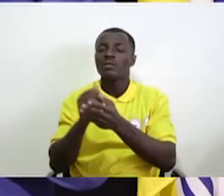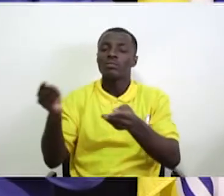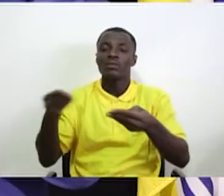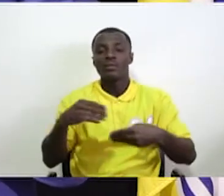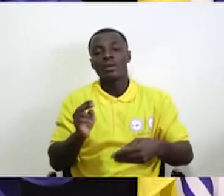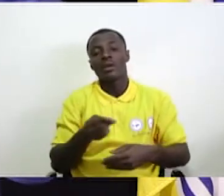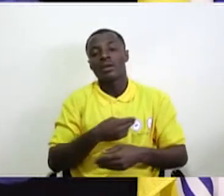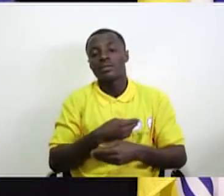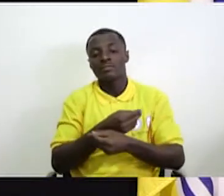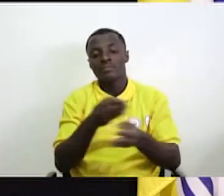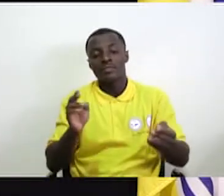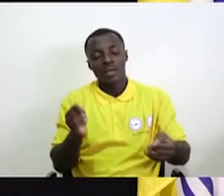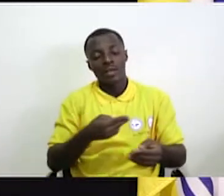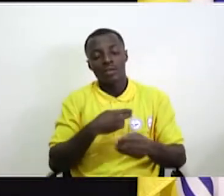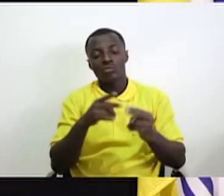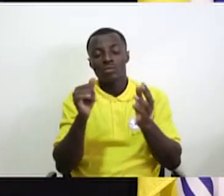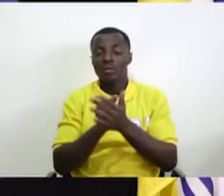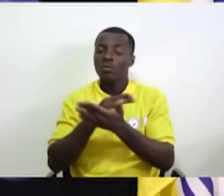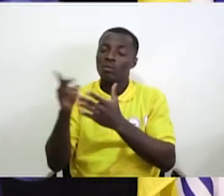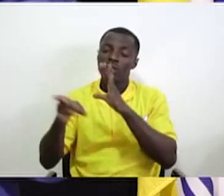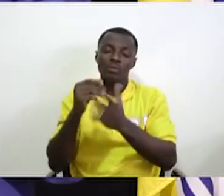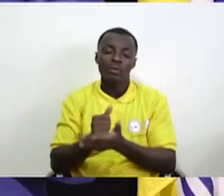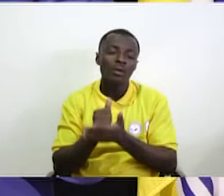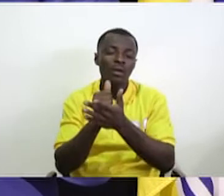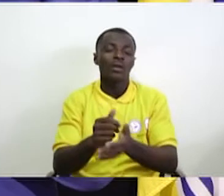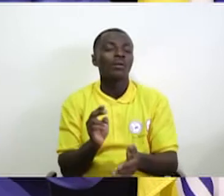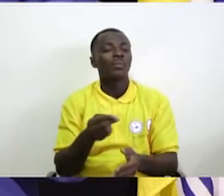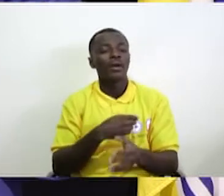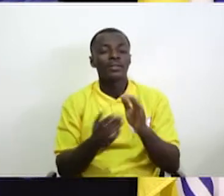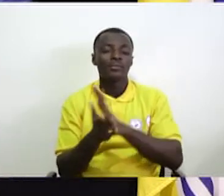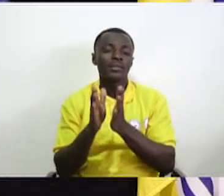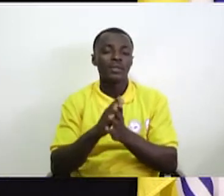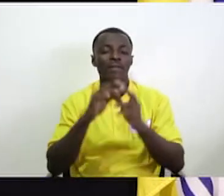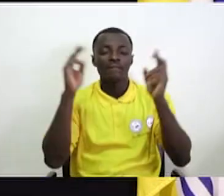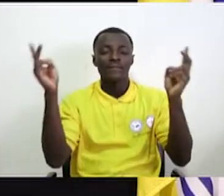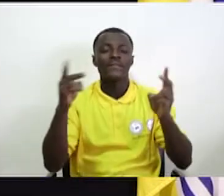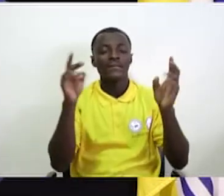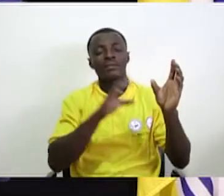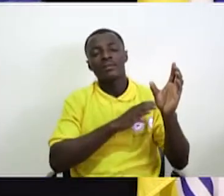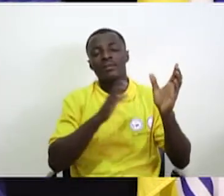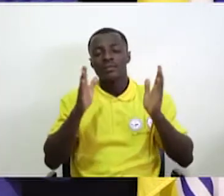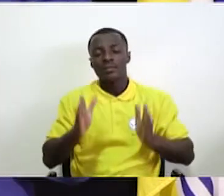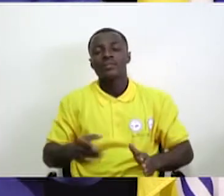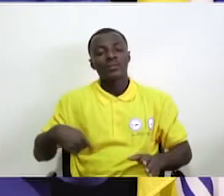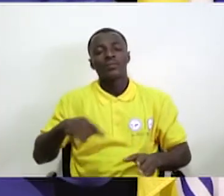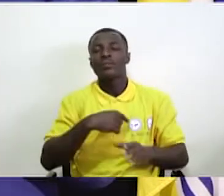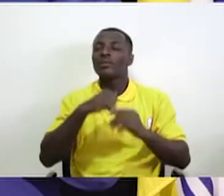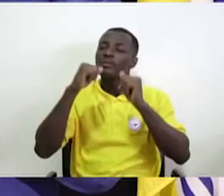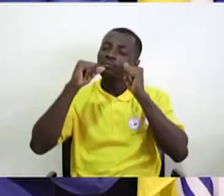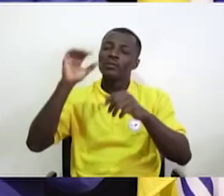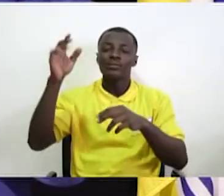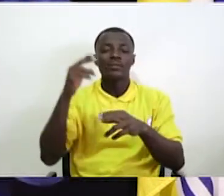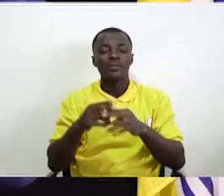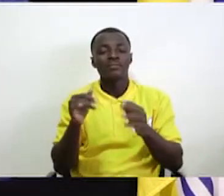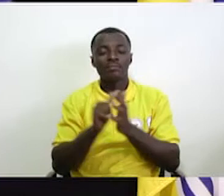us, said that it will help us to become victorious Christians. We want to bless your name, that